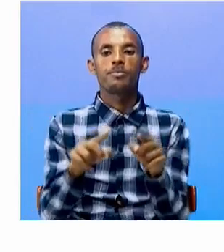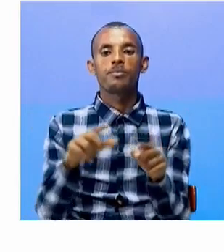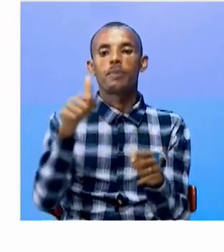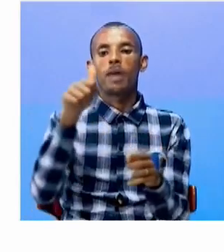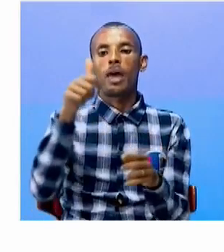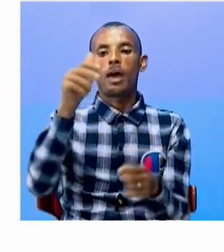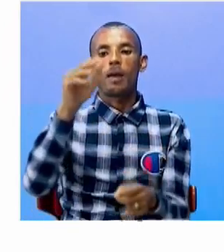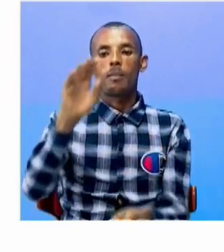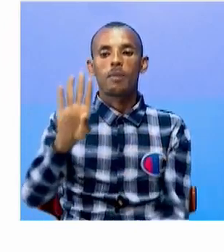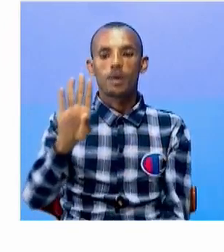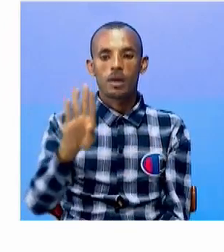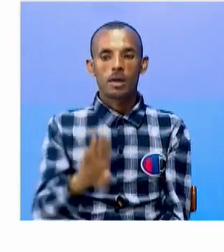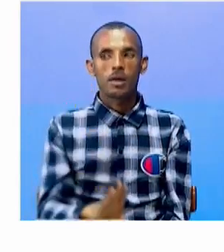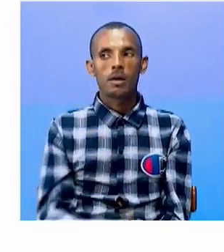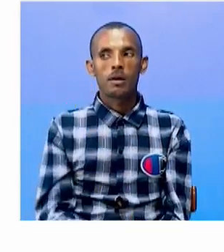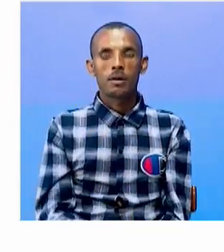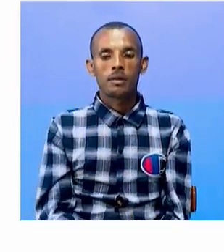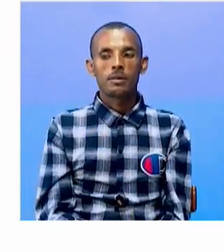AB